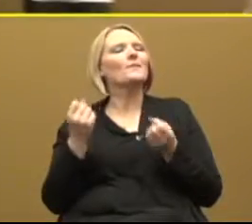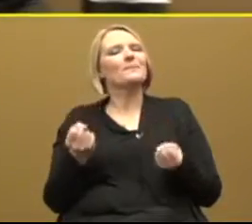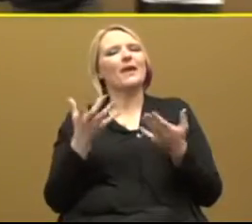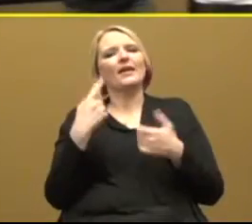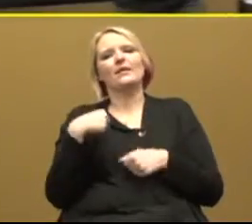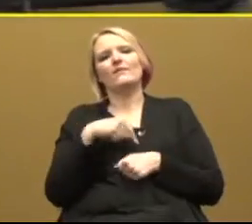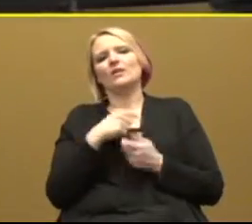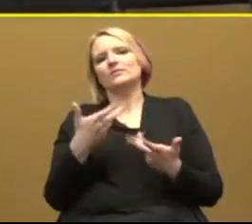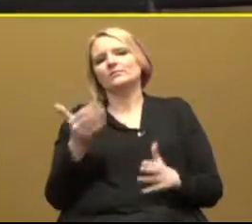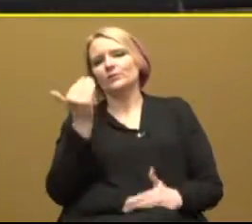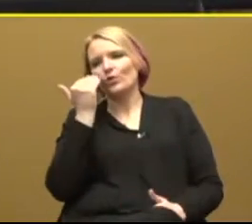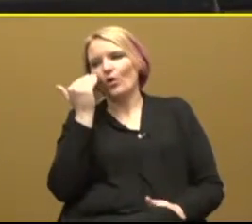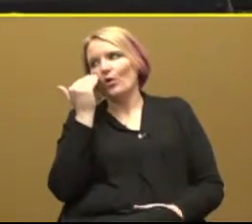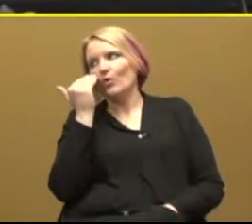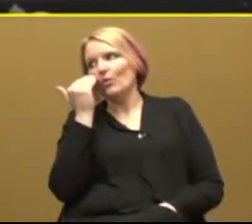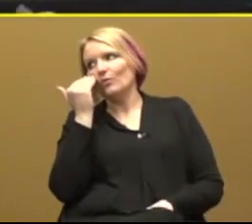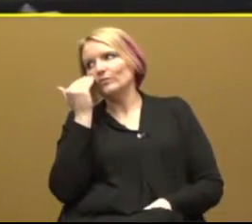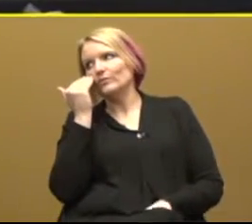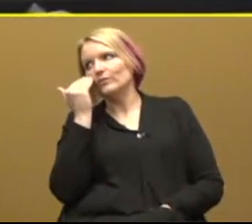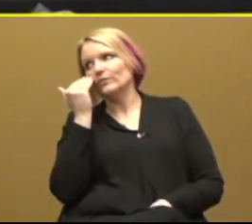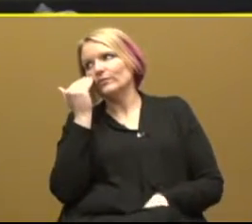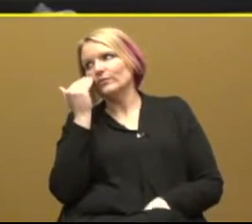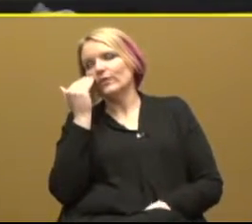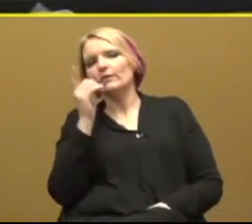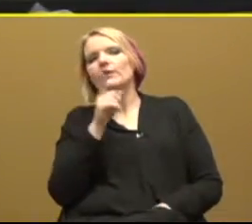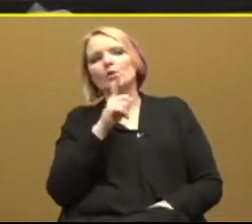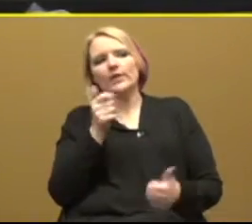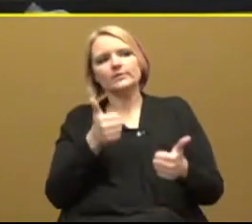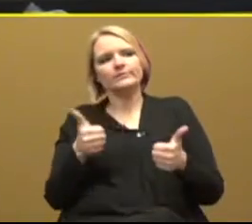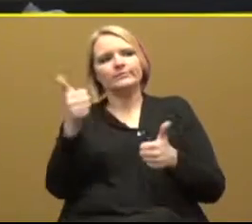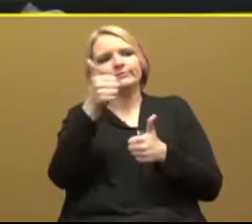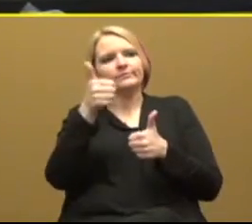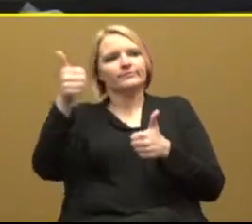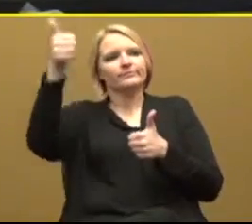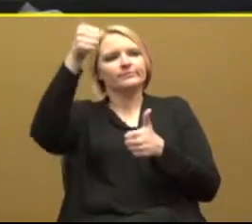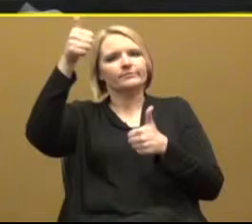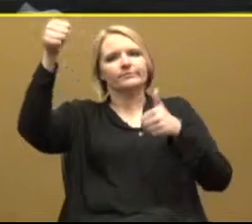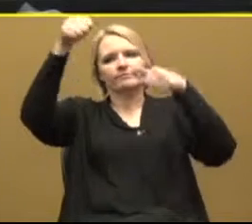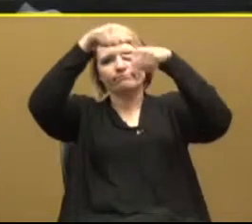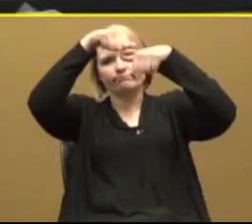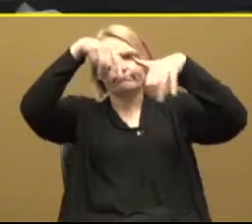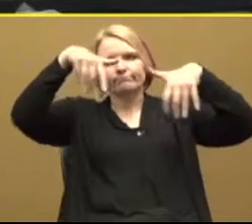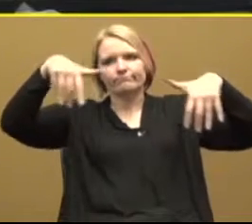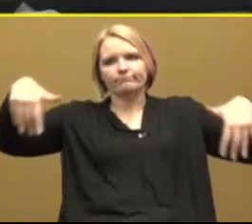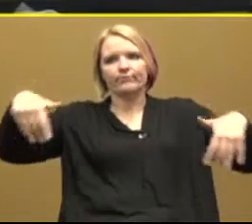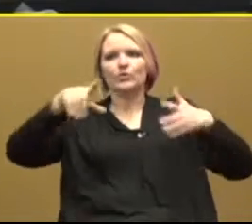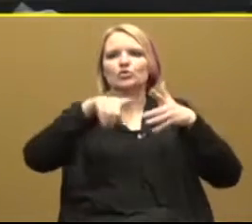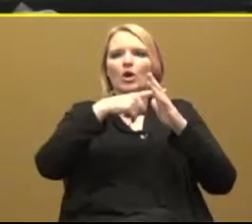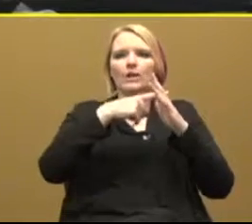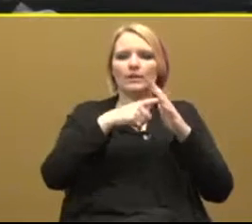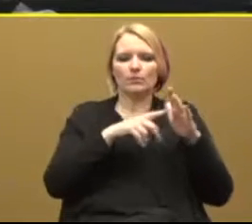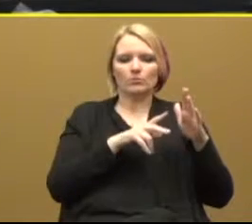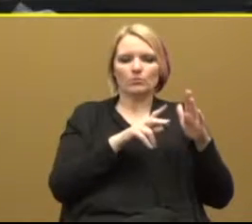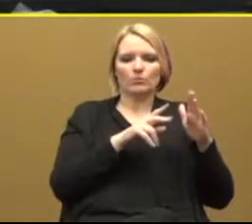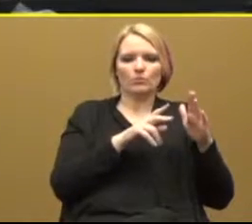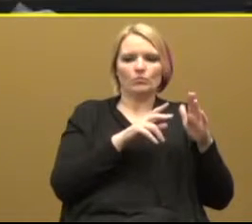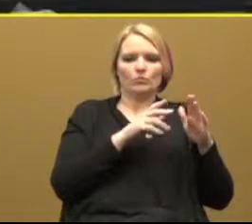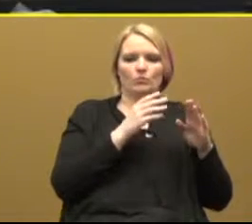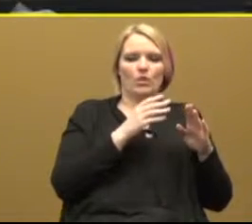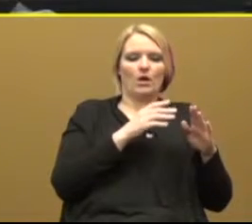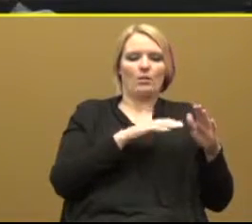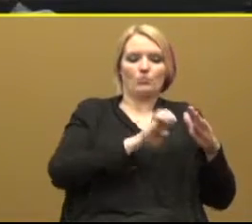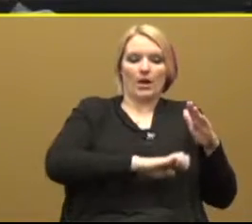many of us know that there is a hierarchy of reinforcers starting from primary going to